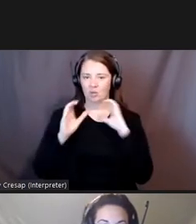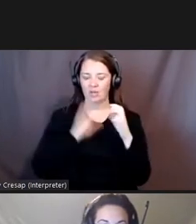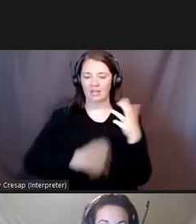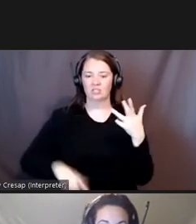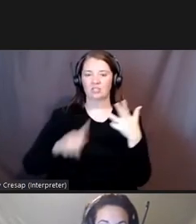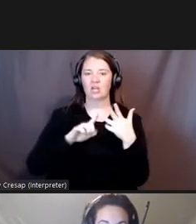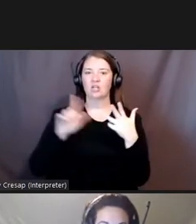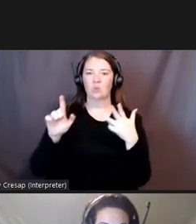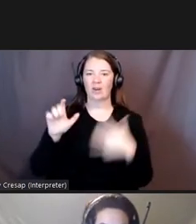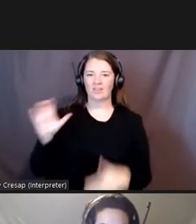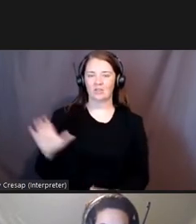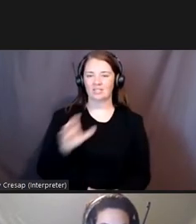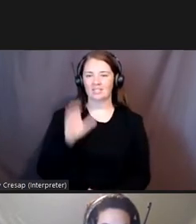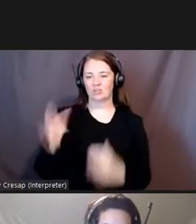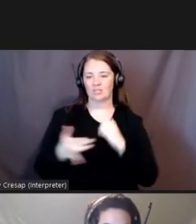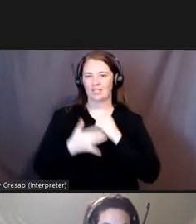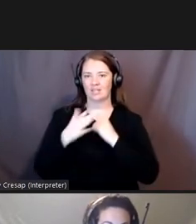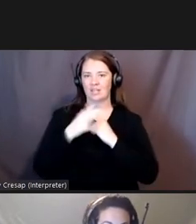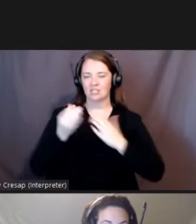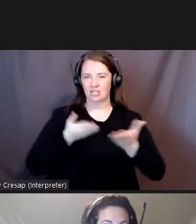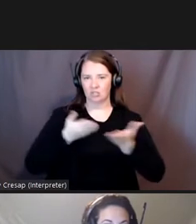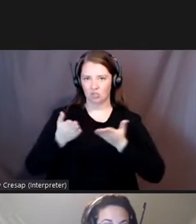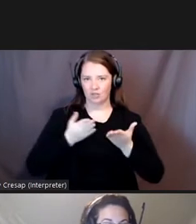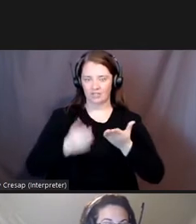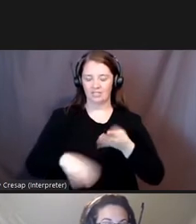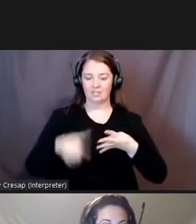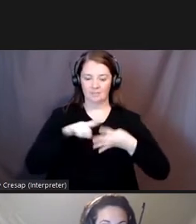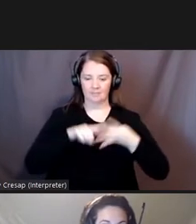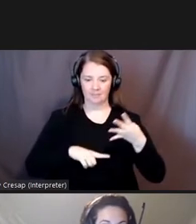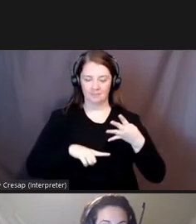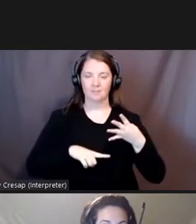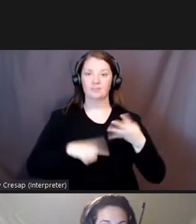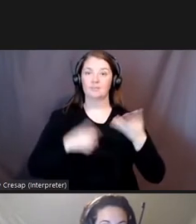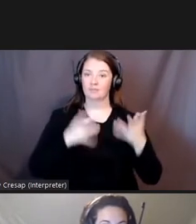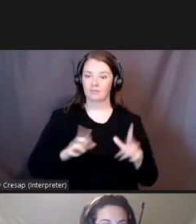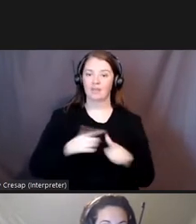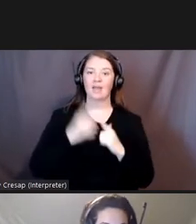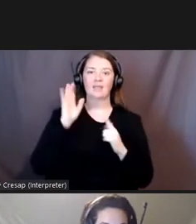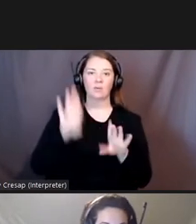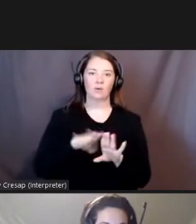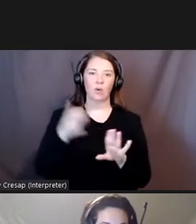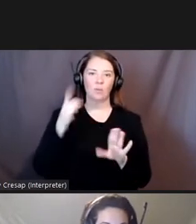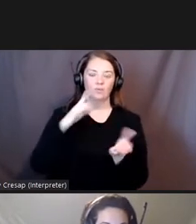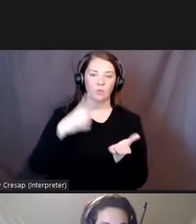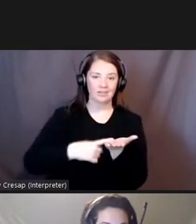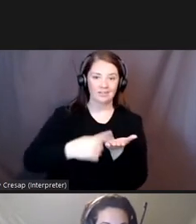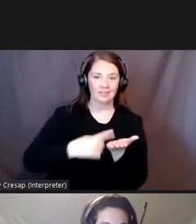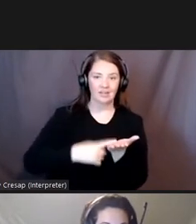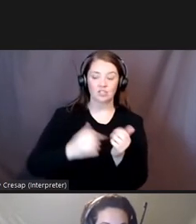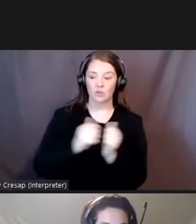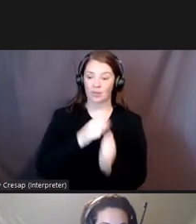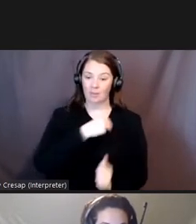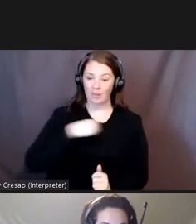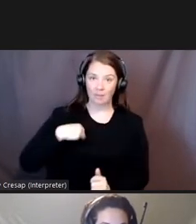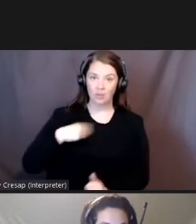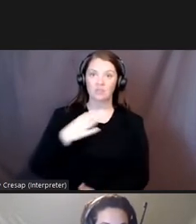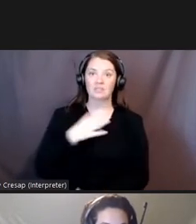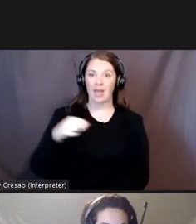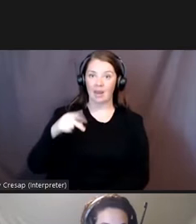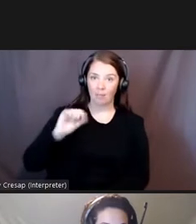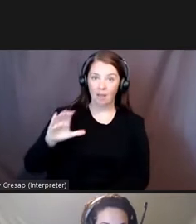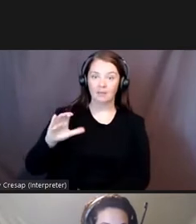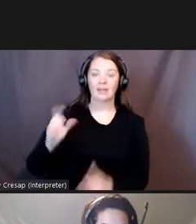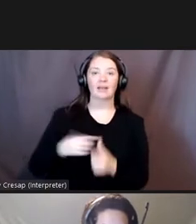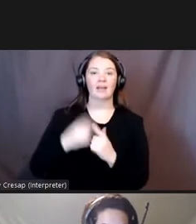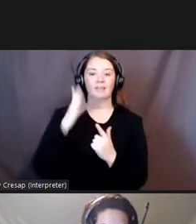and services. Then we'll open the floor for discussion with the members and then to the public before wrapping up and adjourning. So that's the agenda